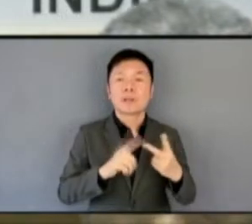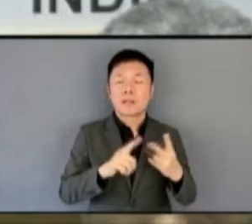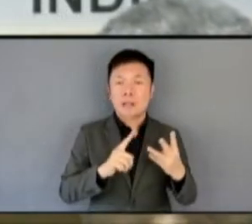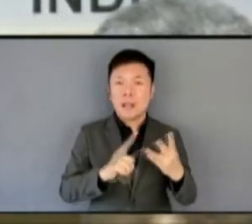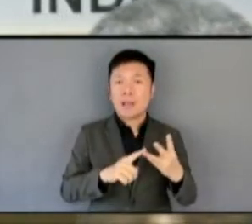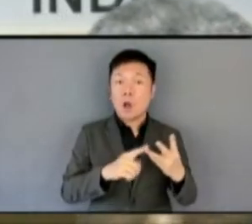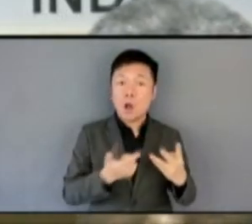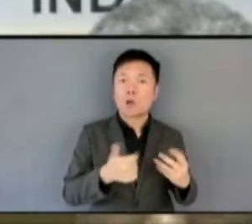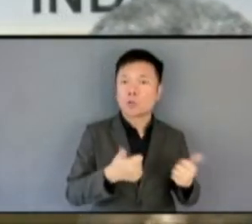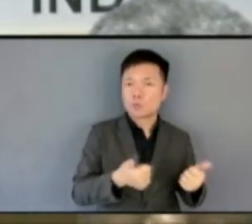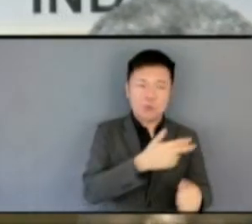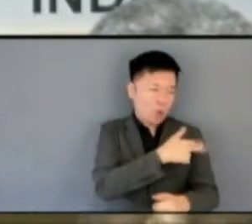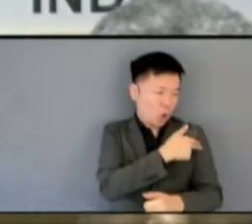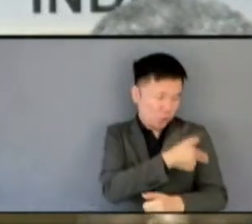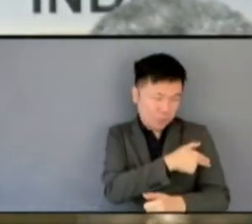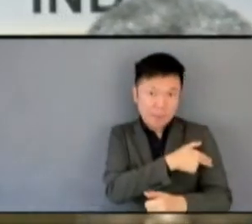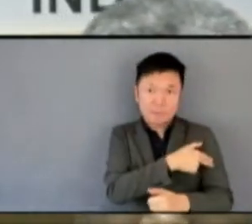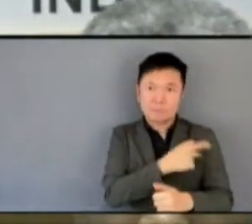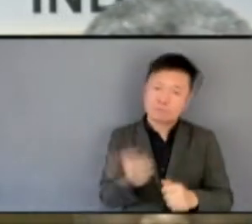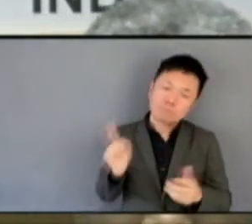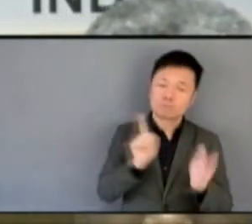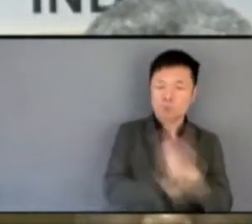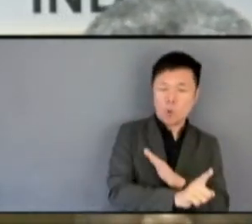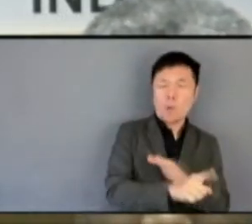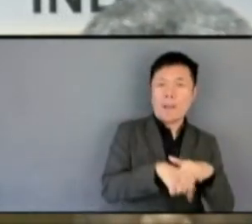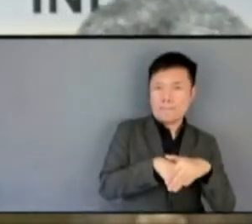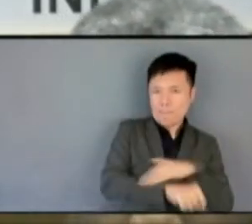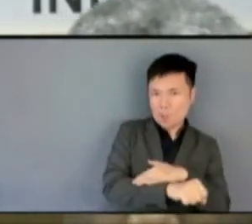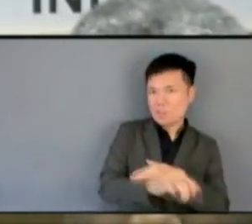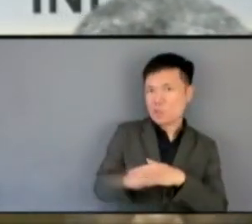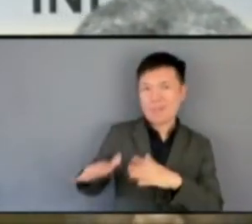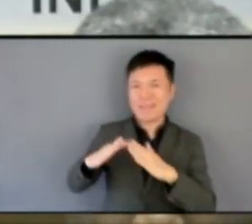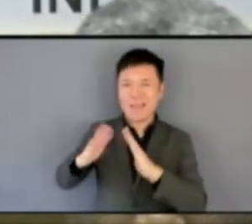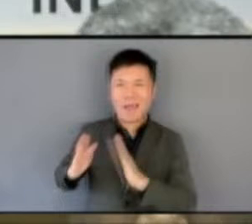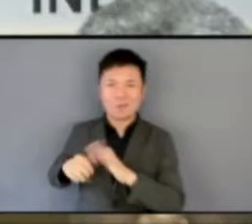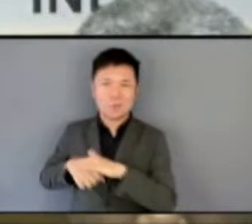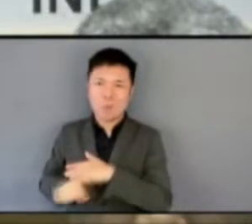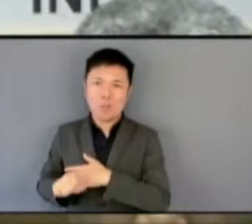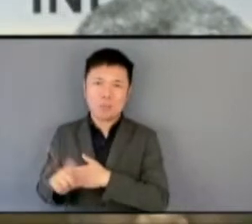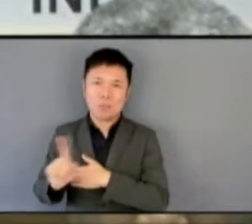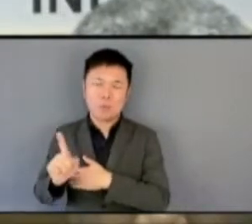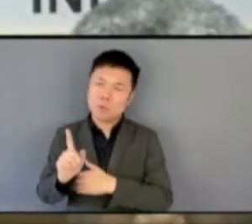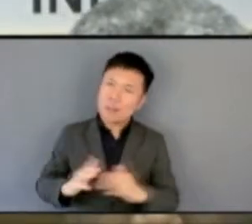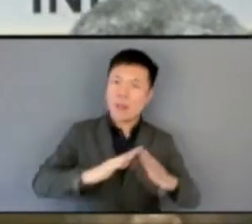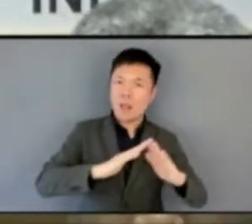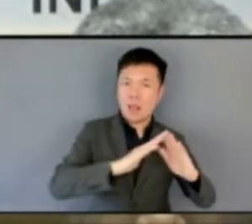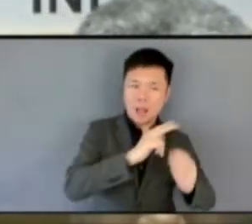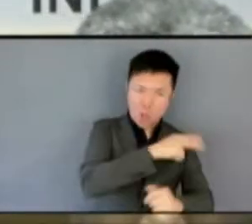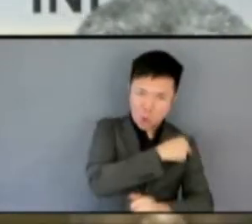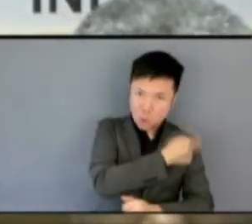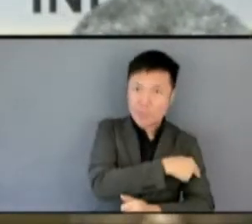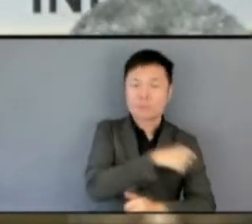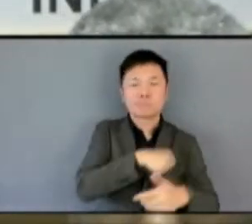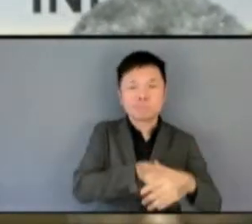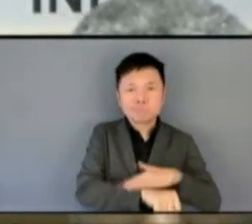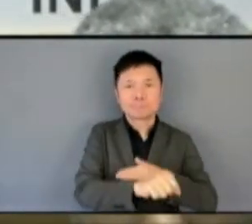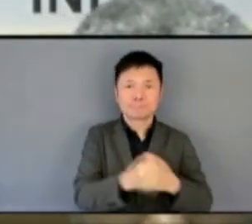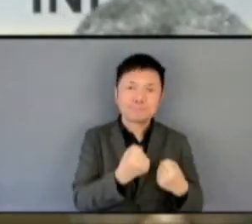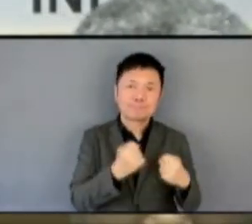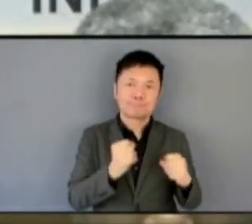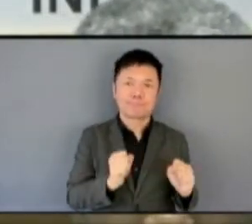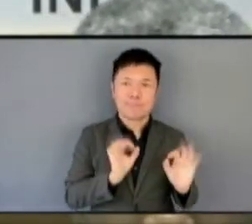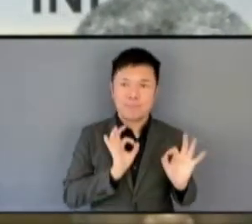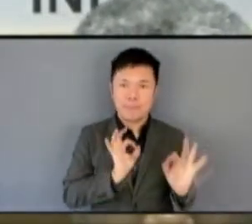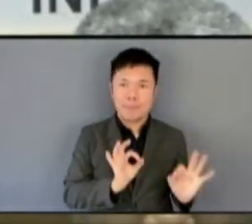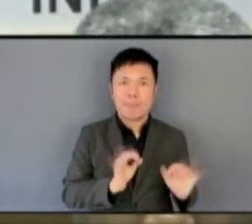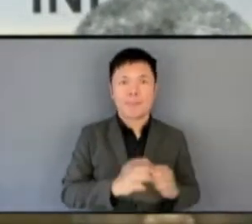births. Furthermore, the government has its Pradhan Mantri Matru Vandana Yojana has provided financial supports to more than